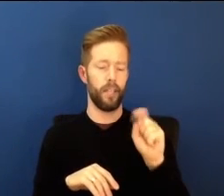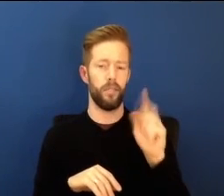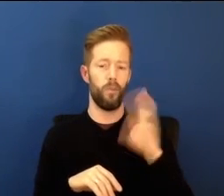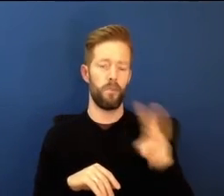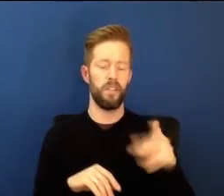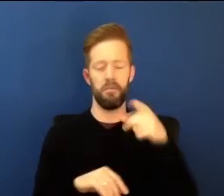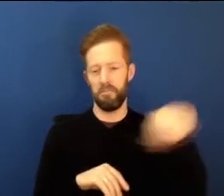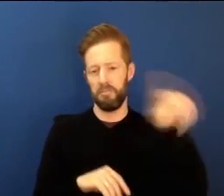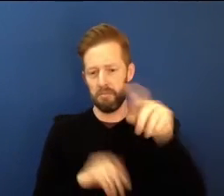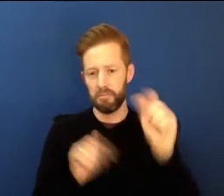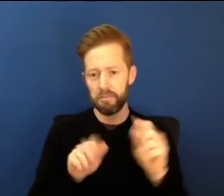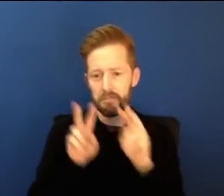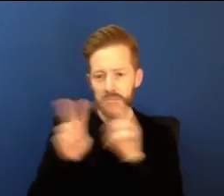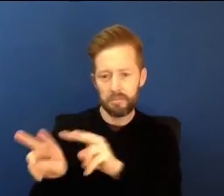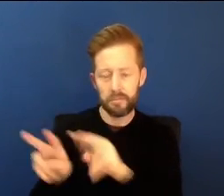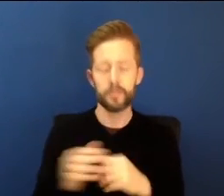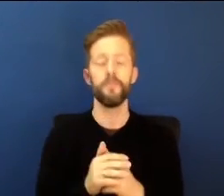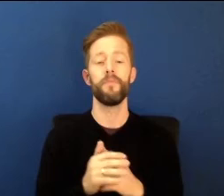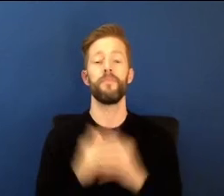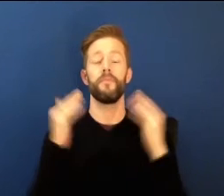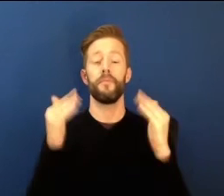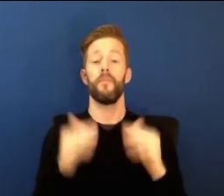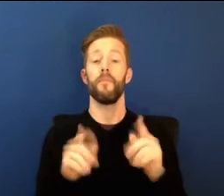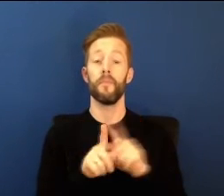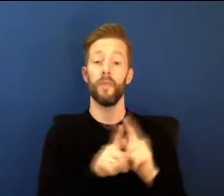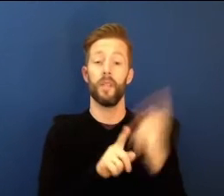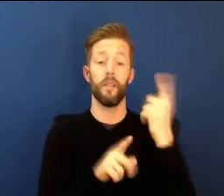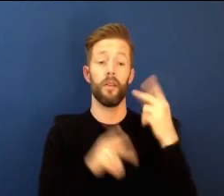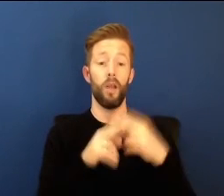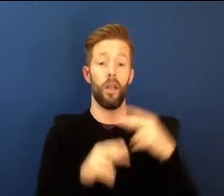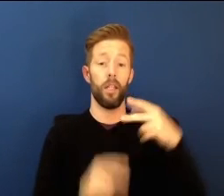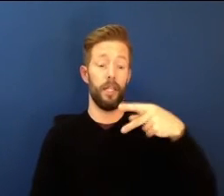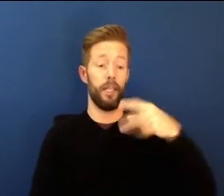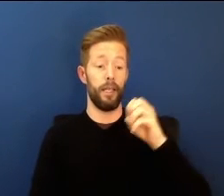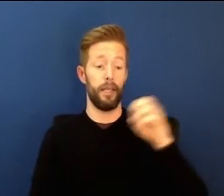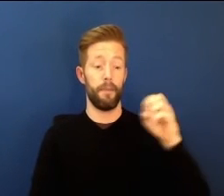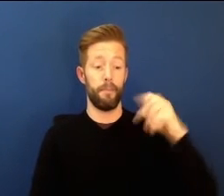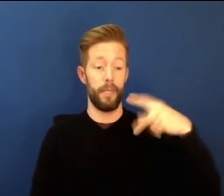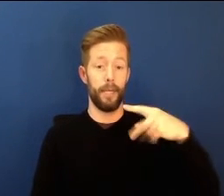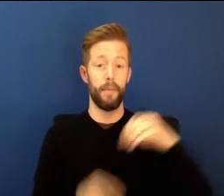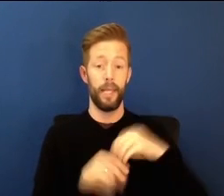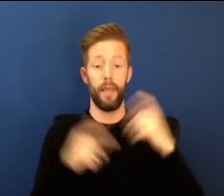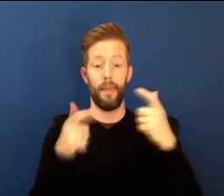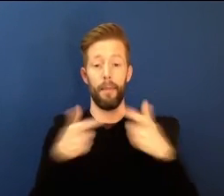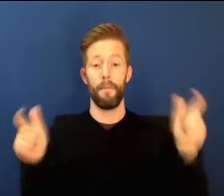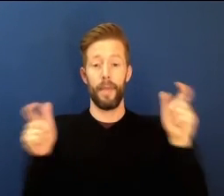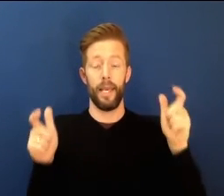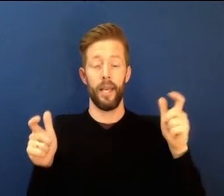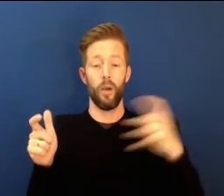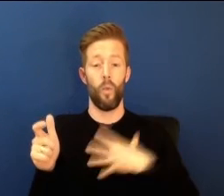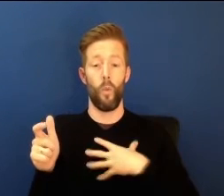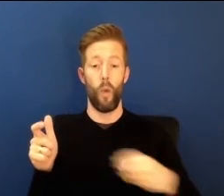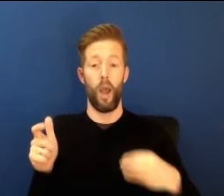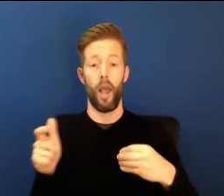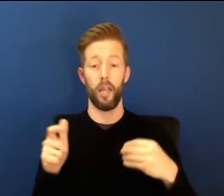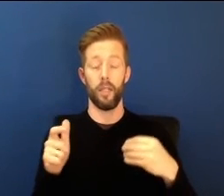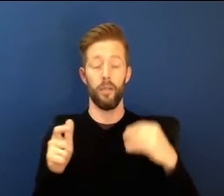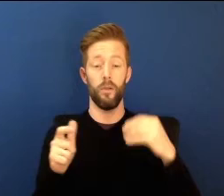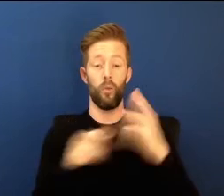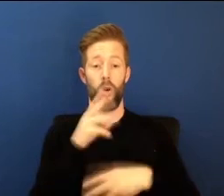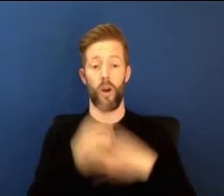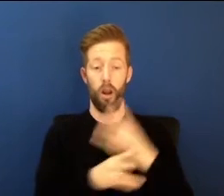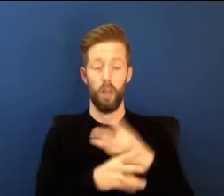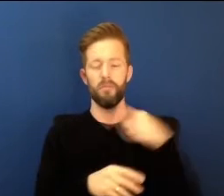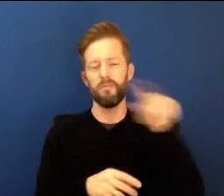STEMIEFest website as well, so you all can access it. But there's also something called Keep in the Big Wide World that I know many of you already